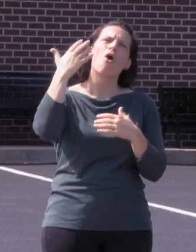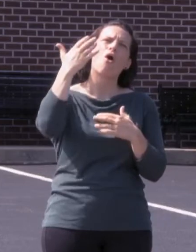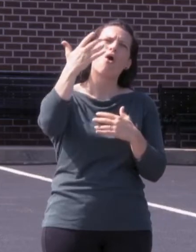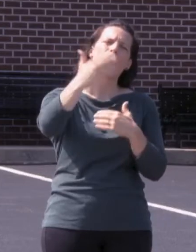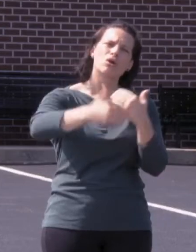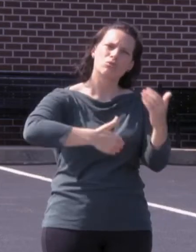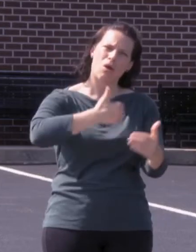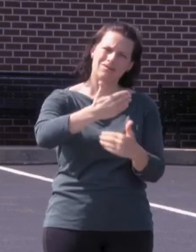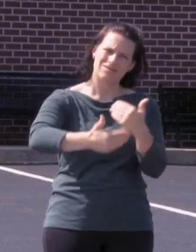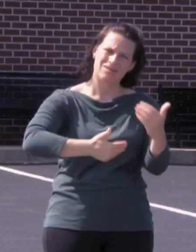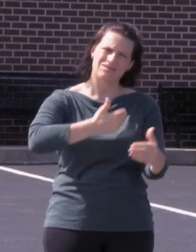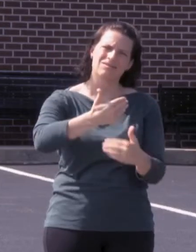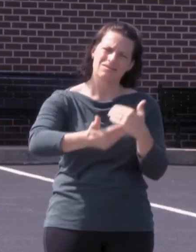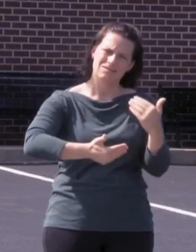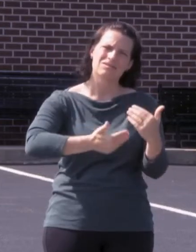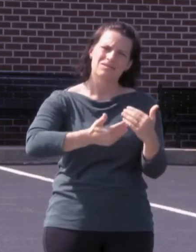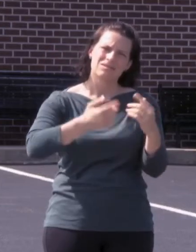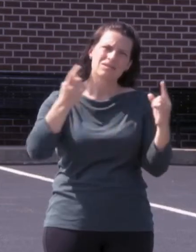towards